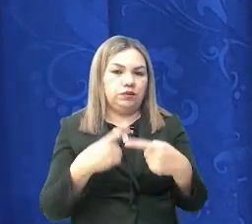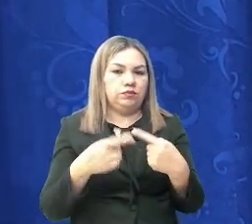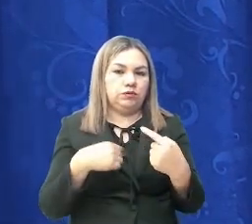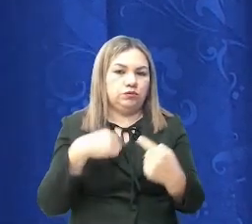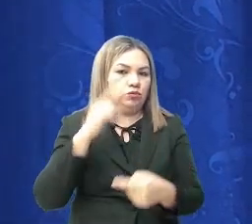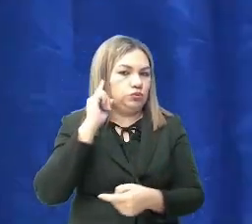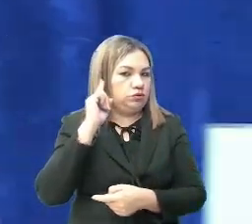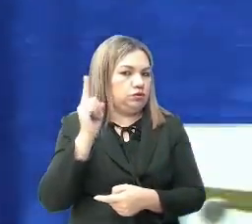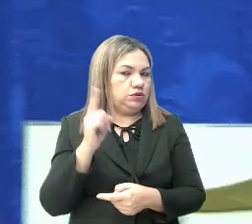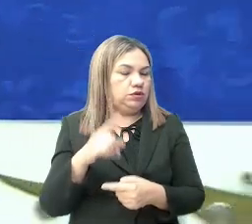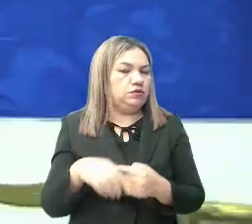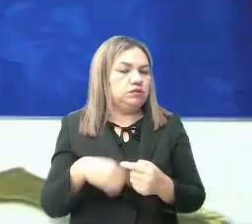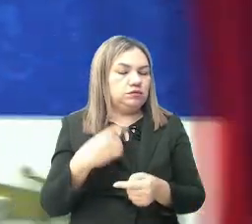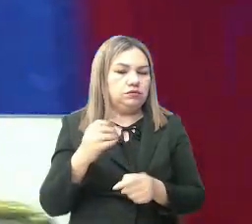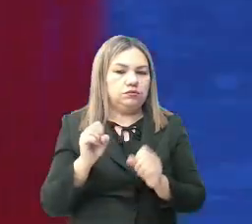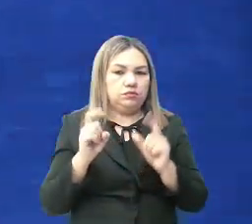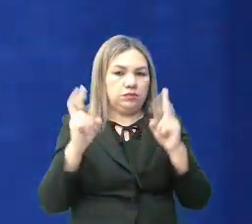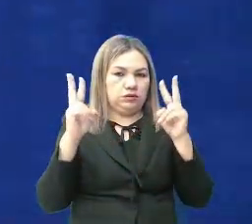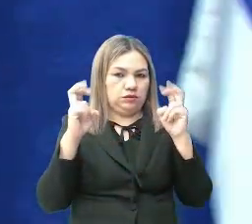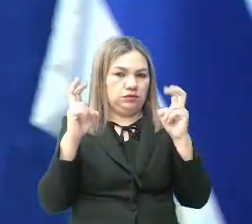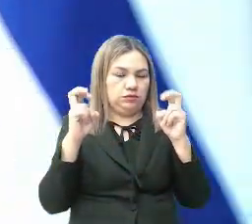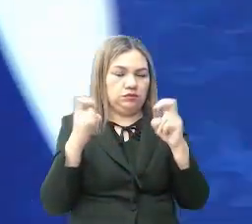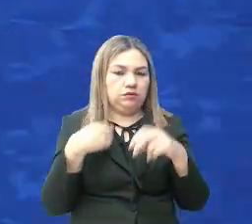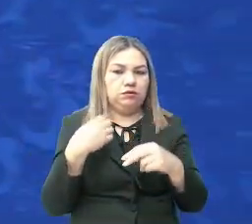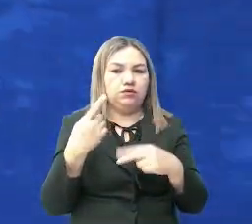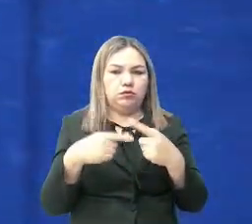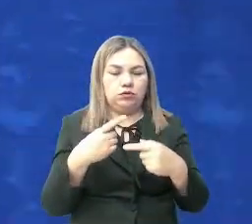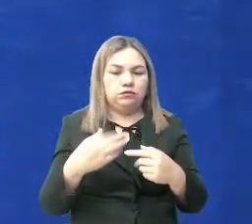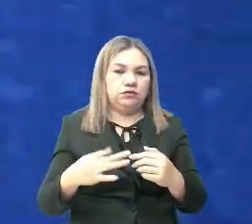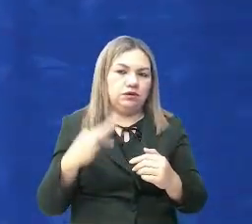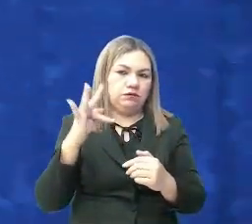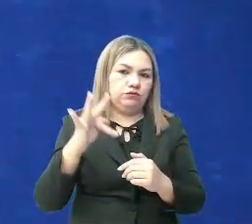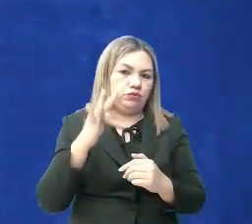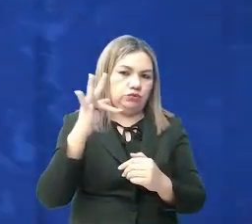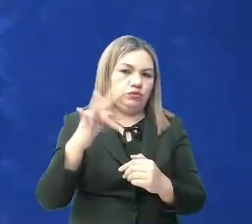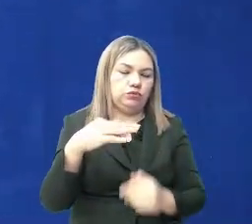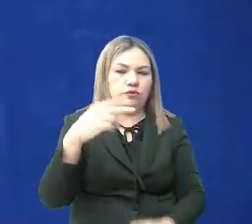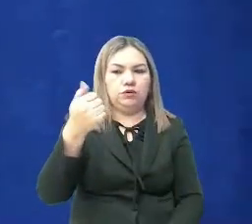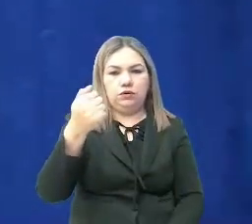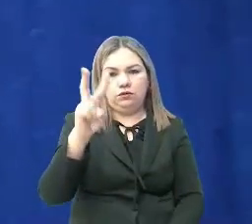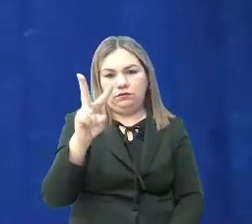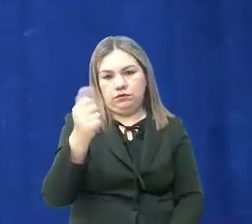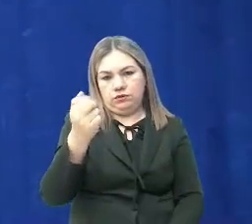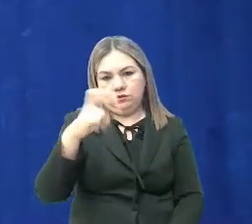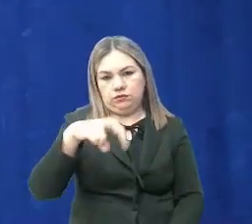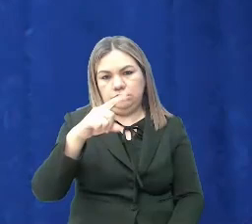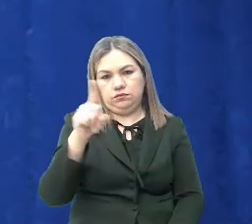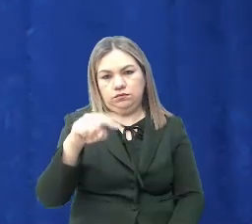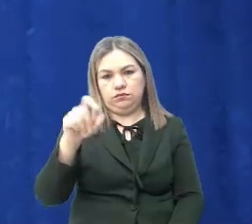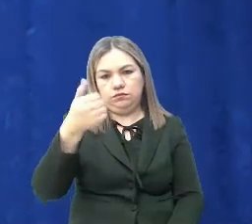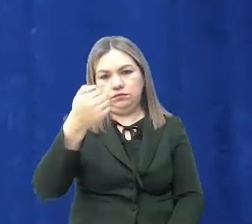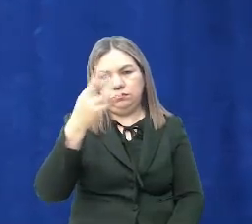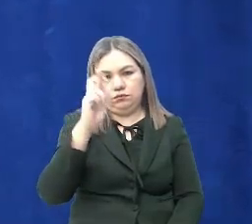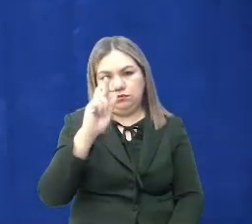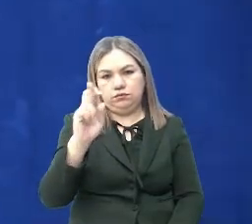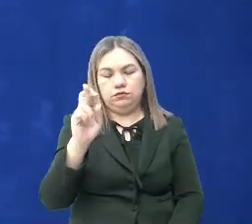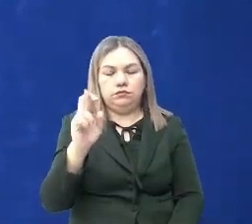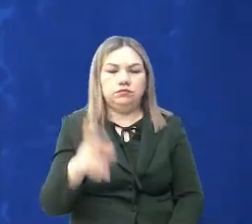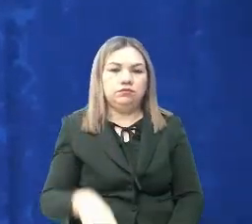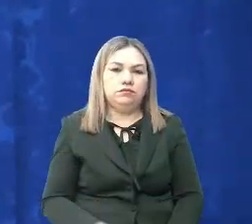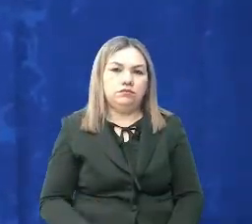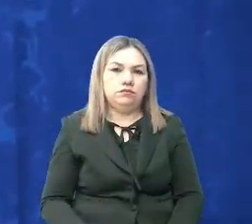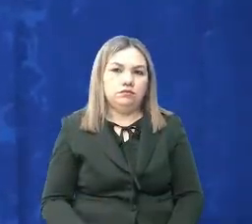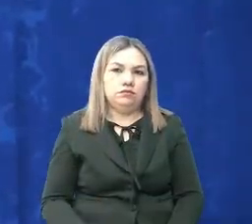After hearing this type of message, you're going to go forward. But listen, what did the principal,